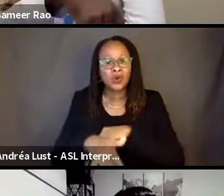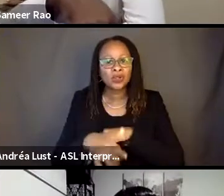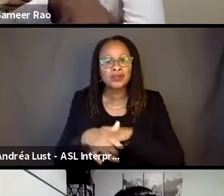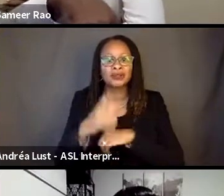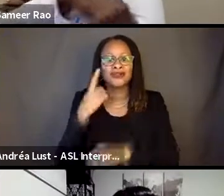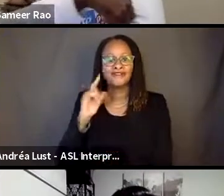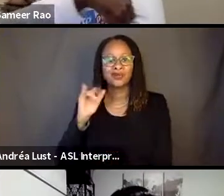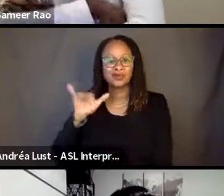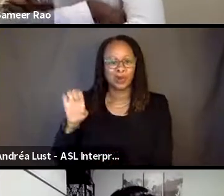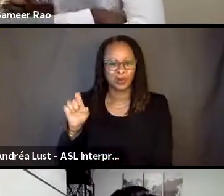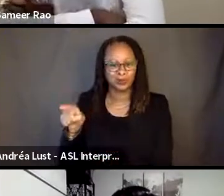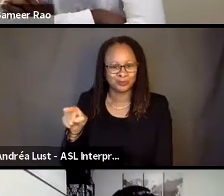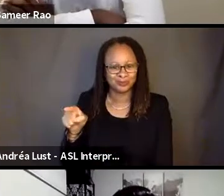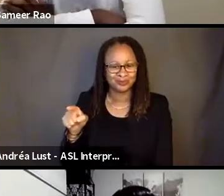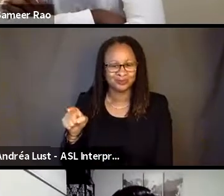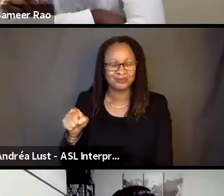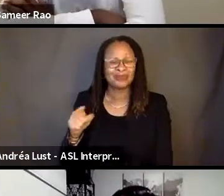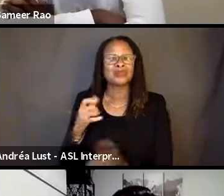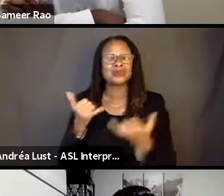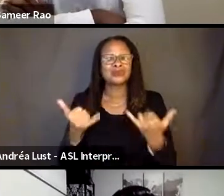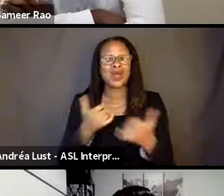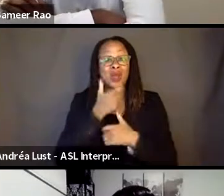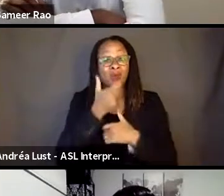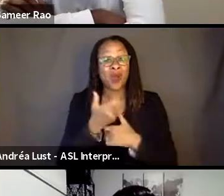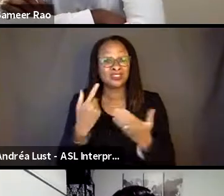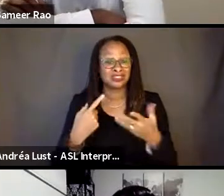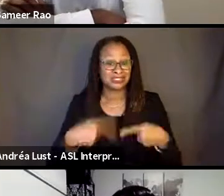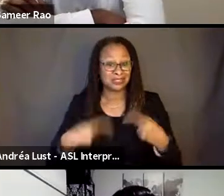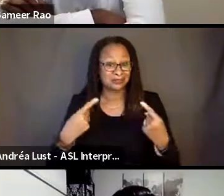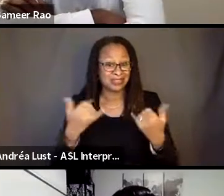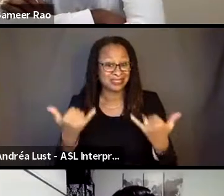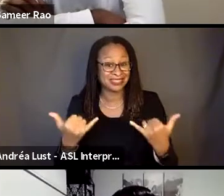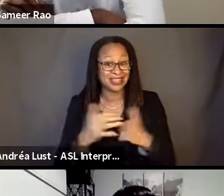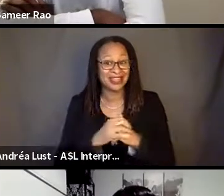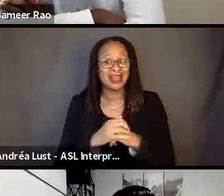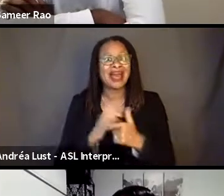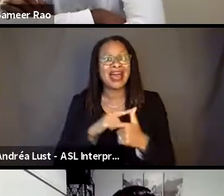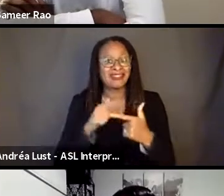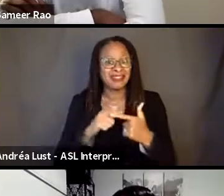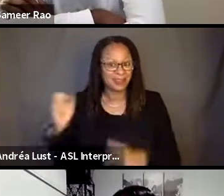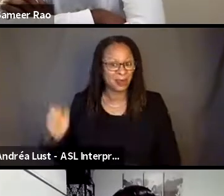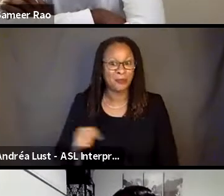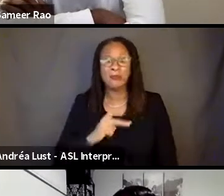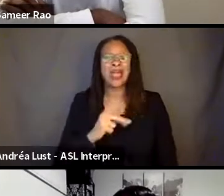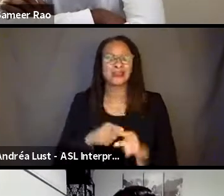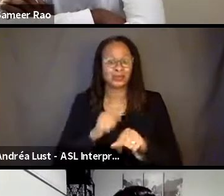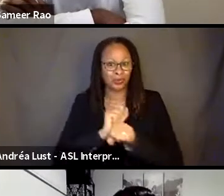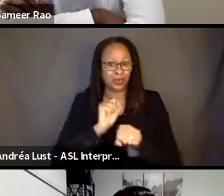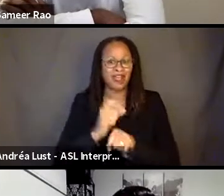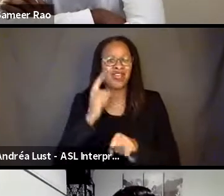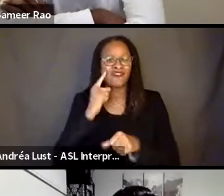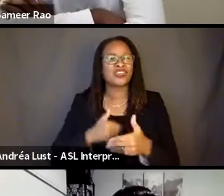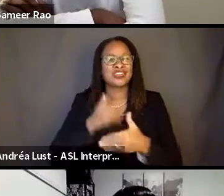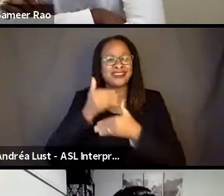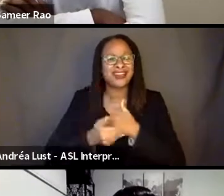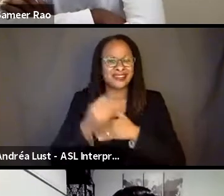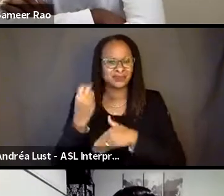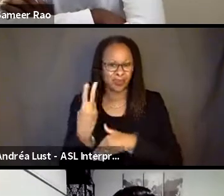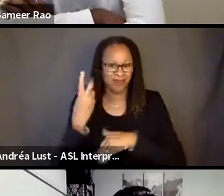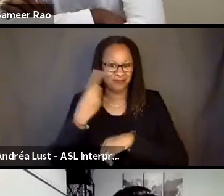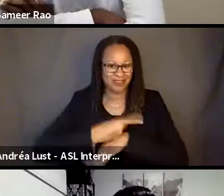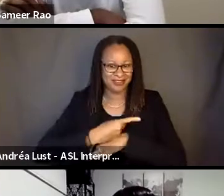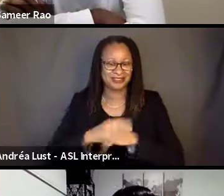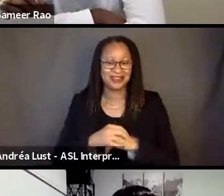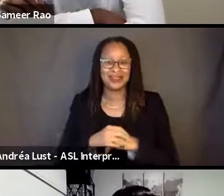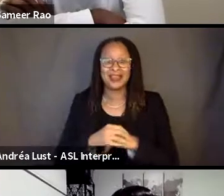Joe. So let's watch this debate and then get right back to it for the next 12 days.